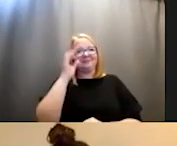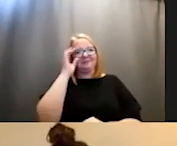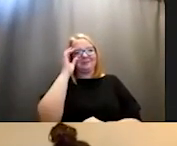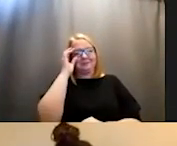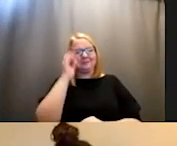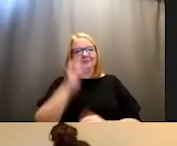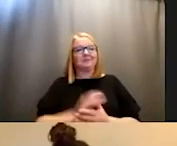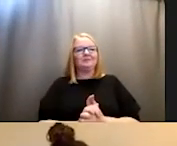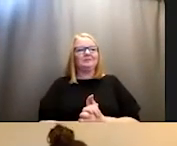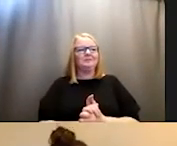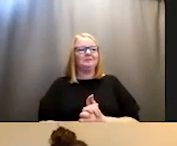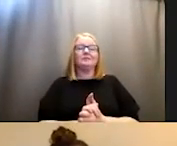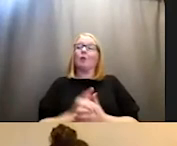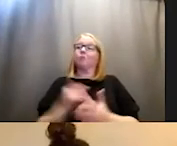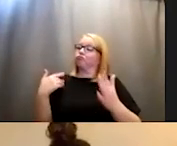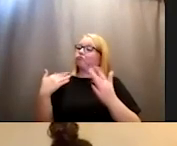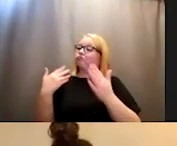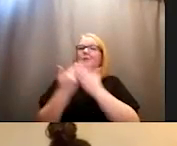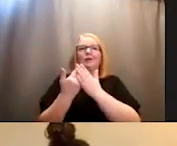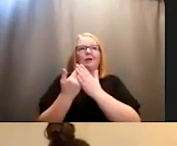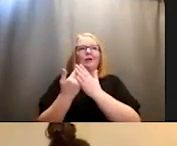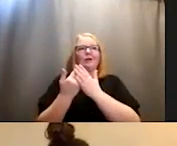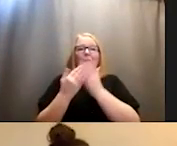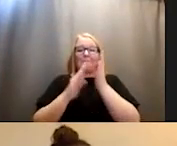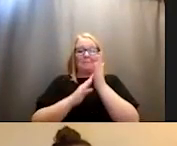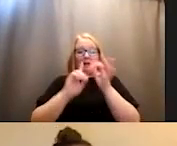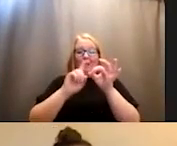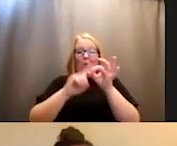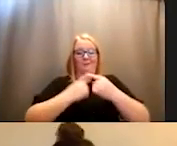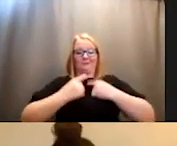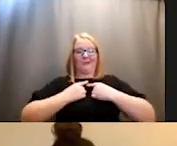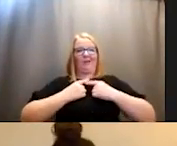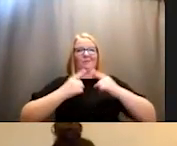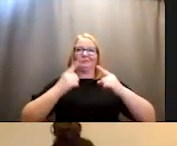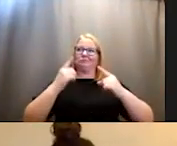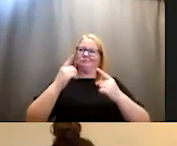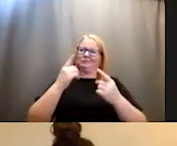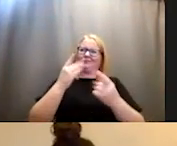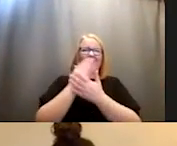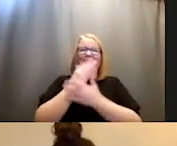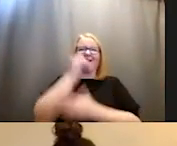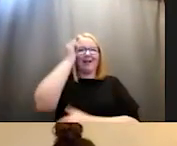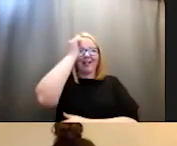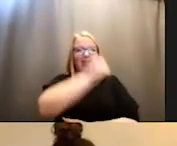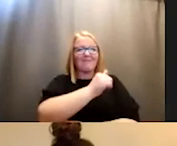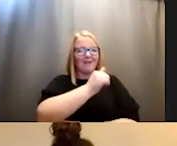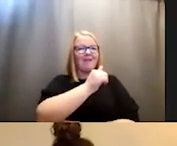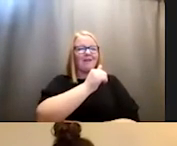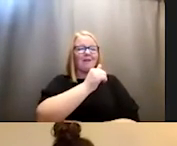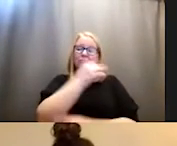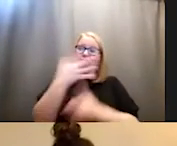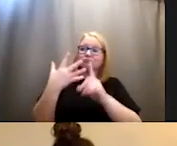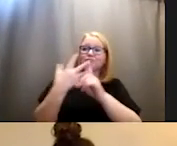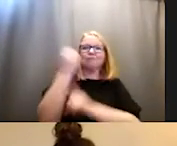For a very long time, Mary Quant was the face of the brand. She was very clever in her and very successful